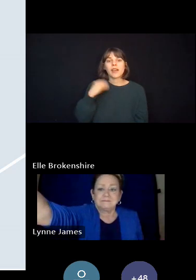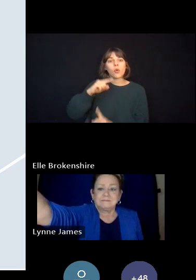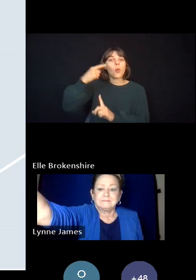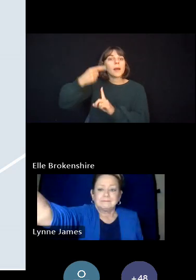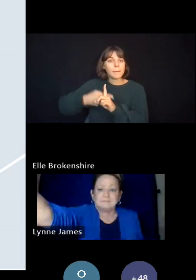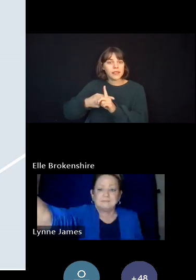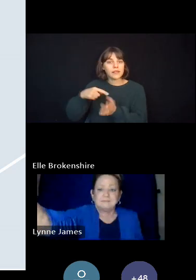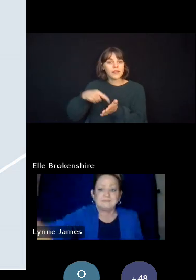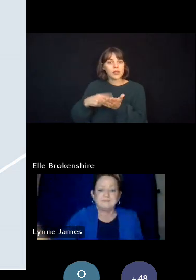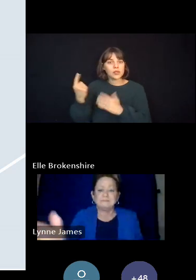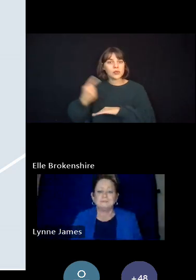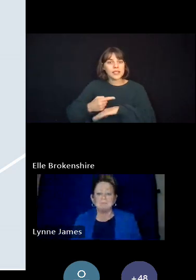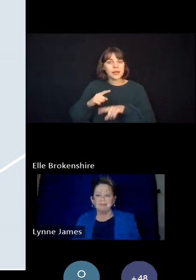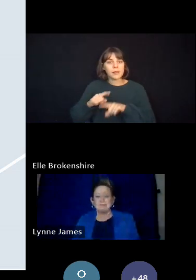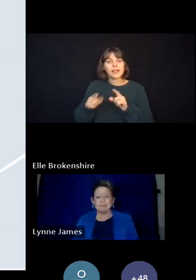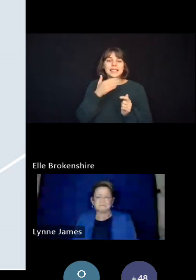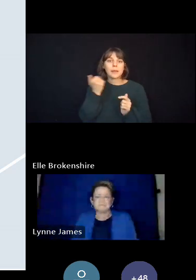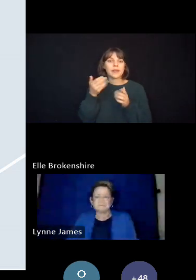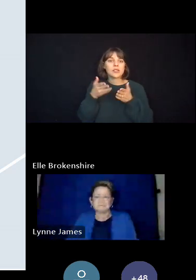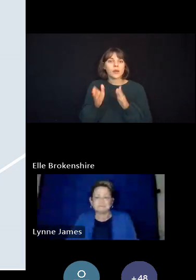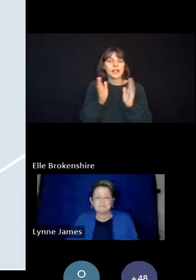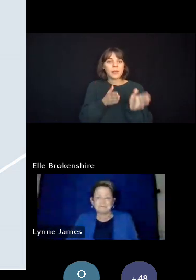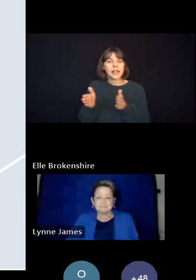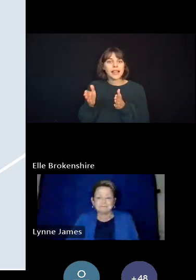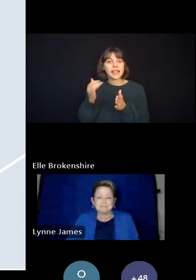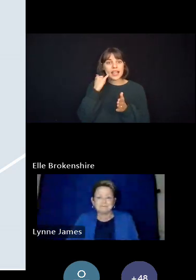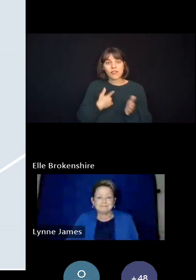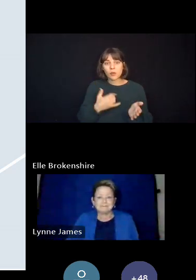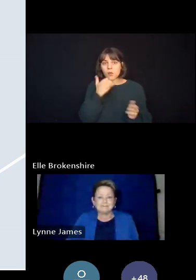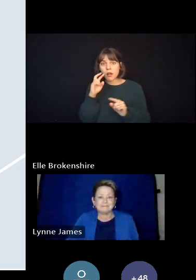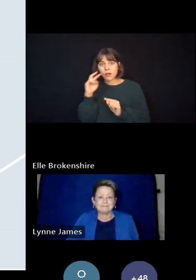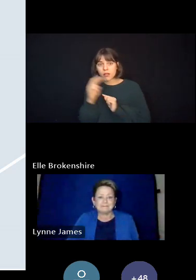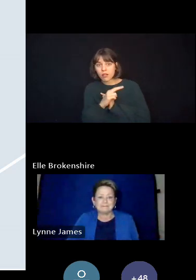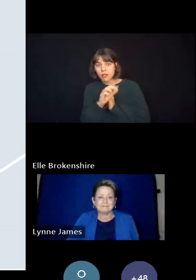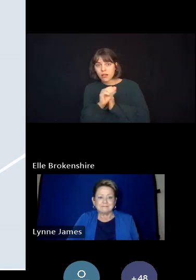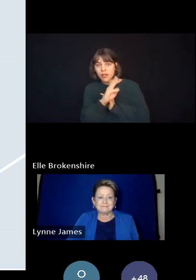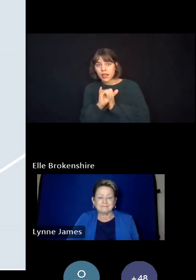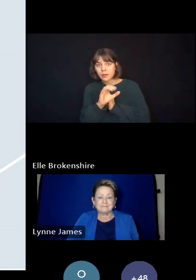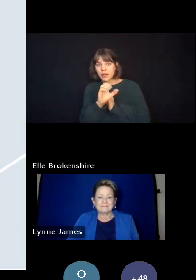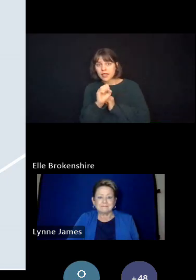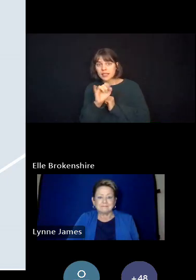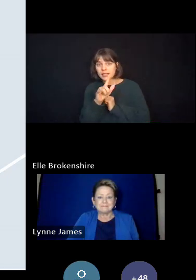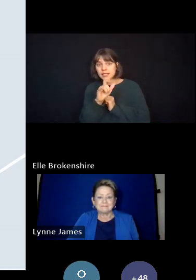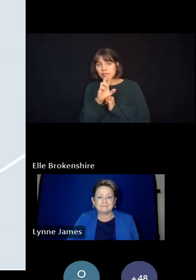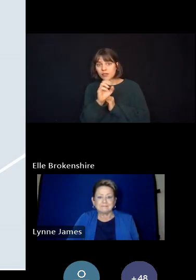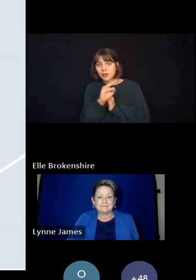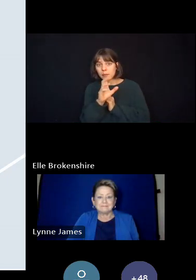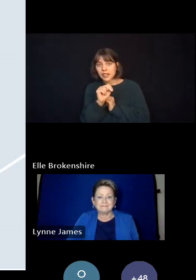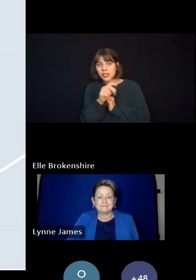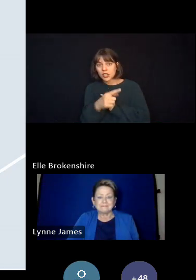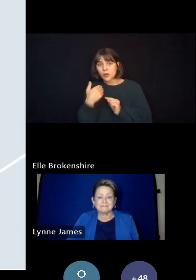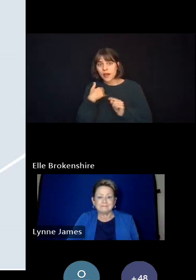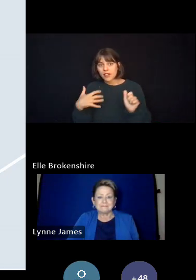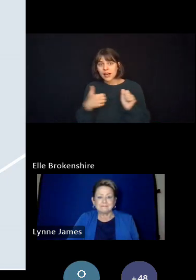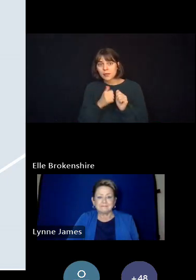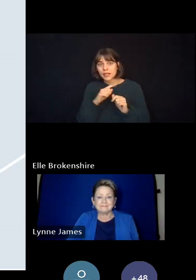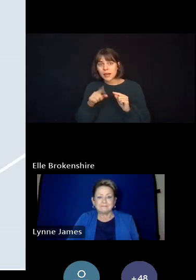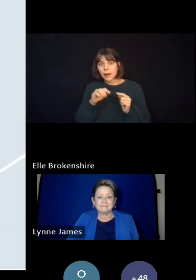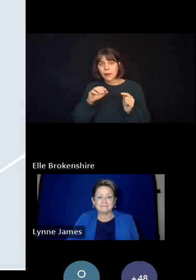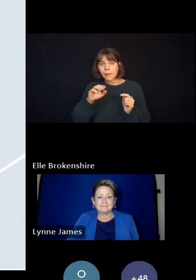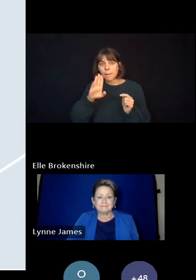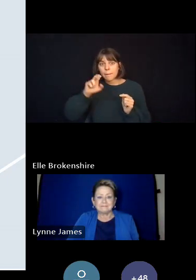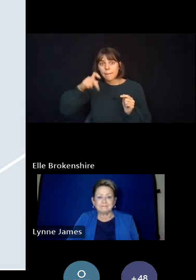for a deadline. That was the best way for us to plan it. And if I'm wrong, I'm going to look at Amy Silberman, and do we have an update on bump outs, or should we get